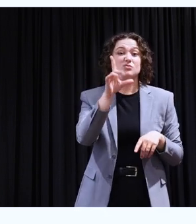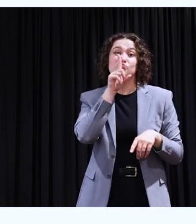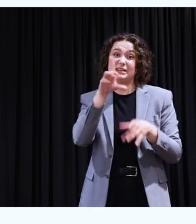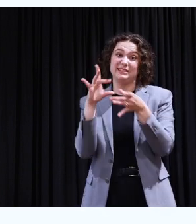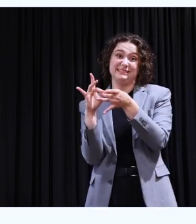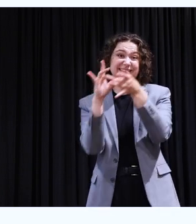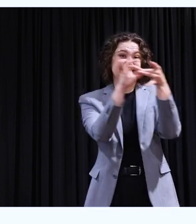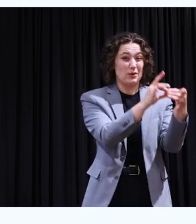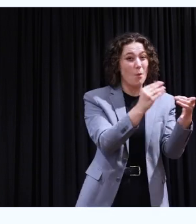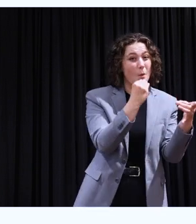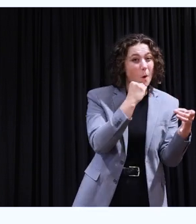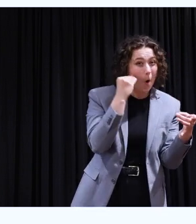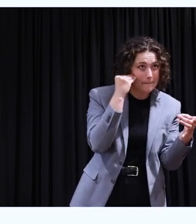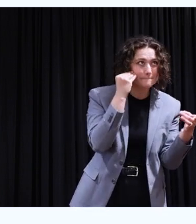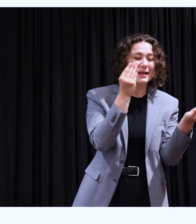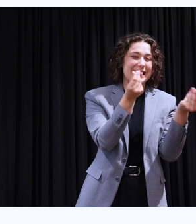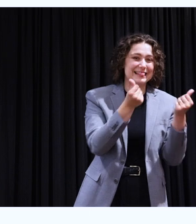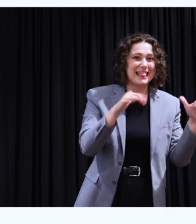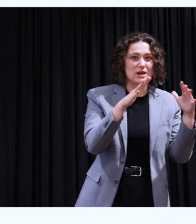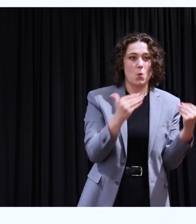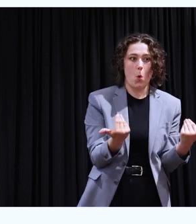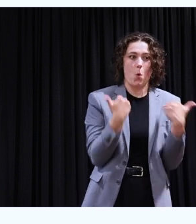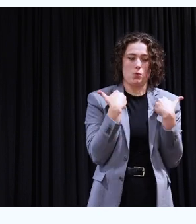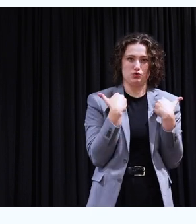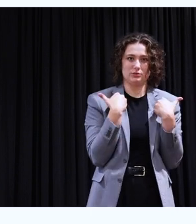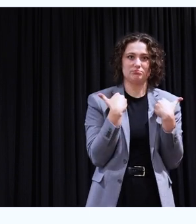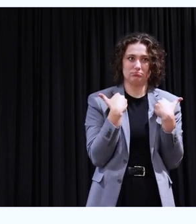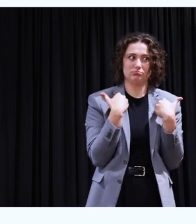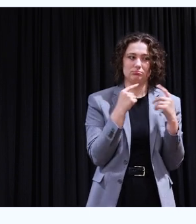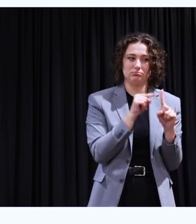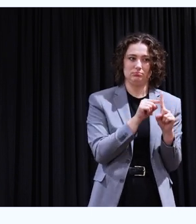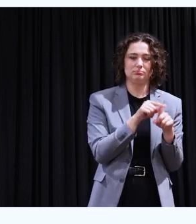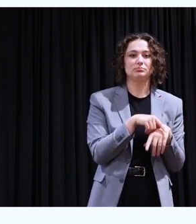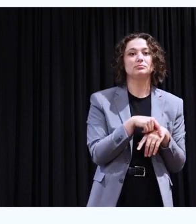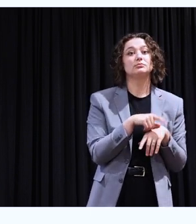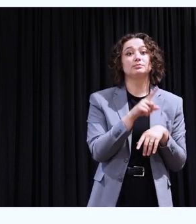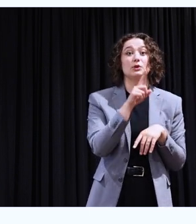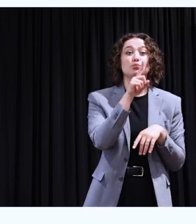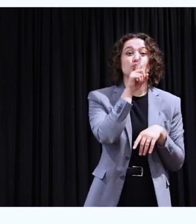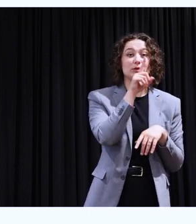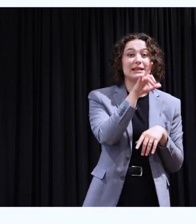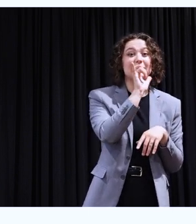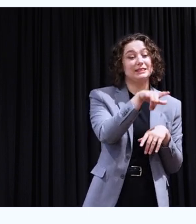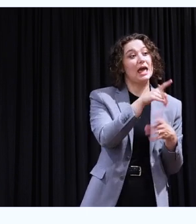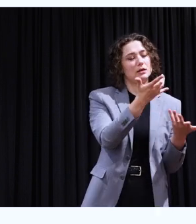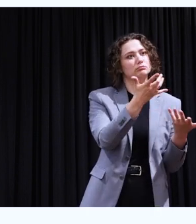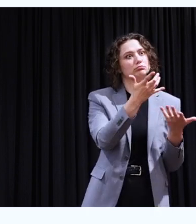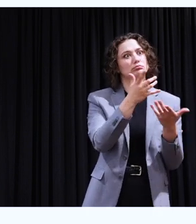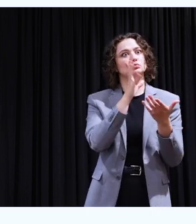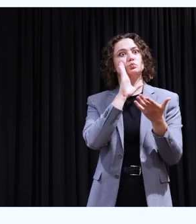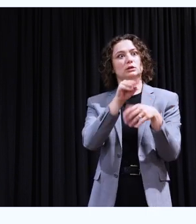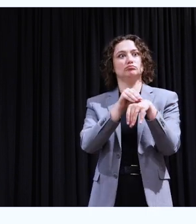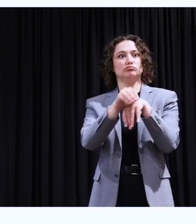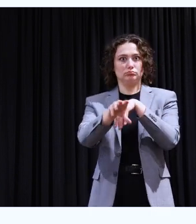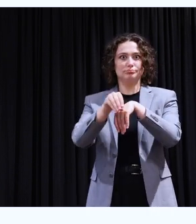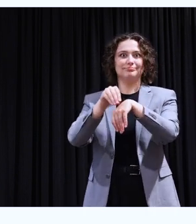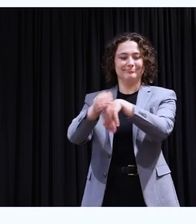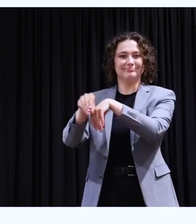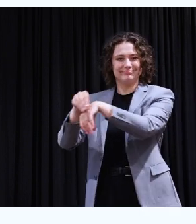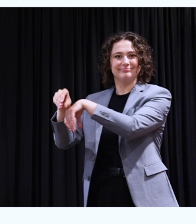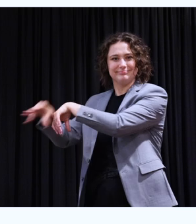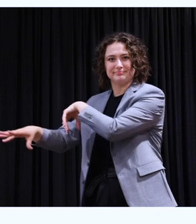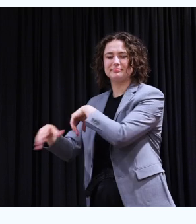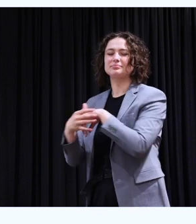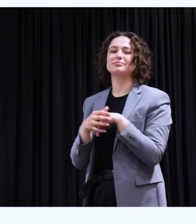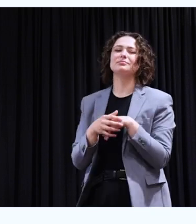home ownership, land ownership. Again, that trickles down to health outcomes to come. So I had a visual